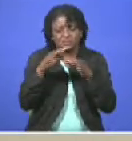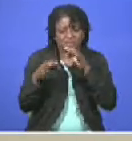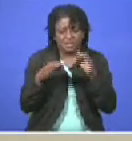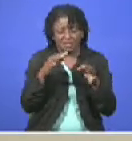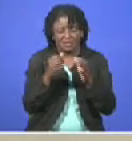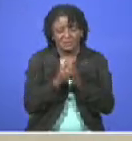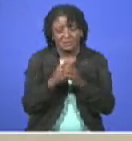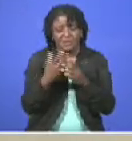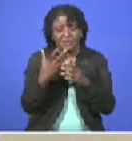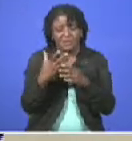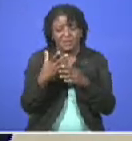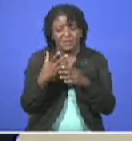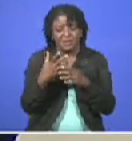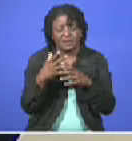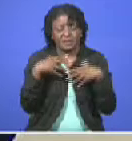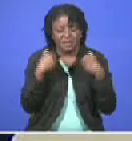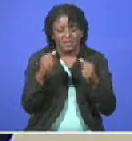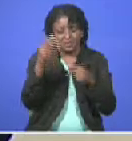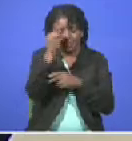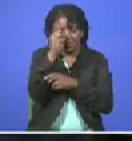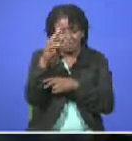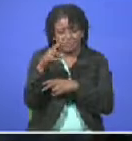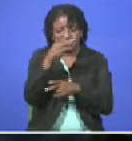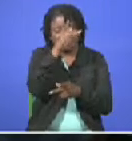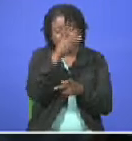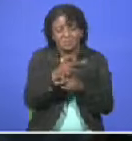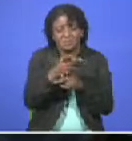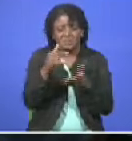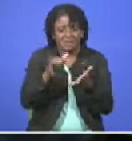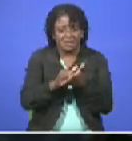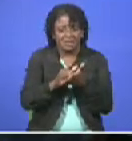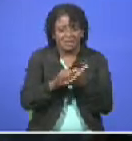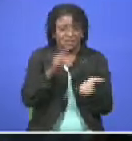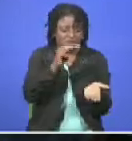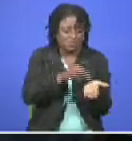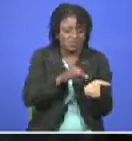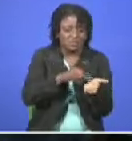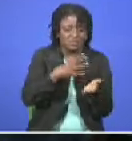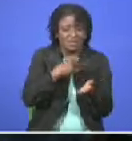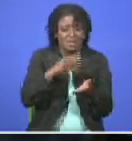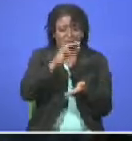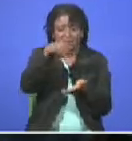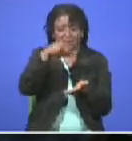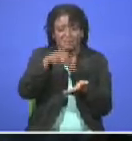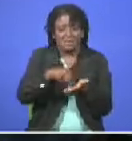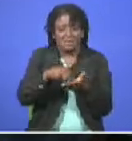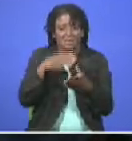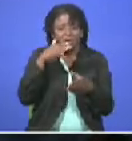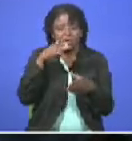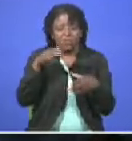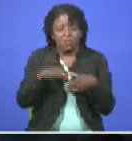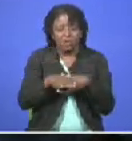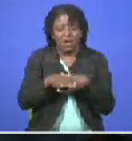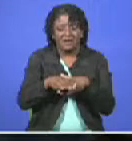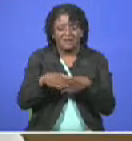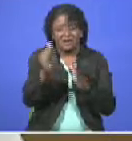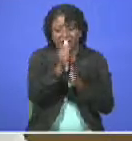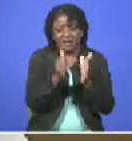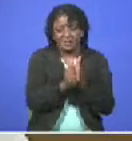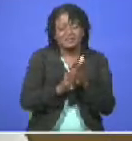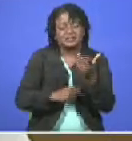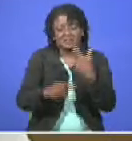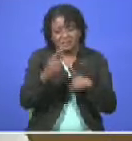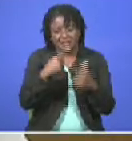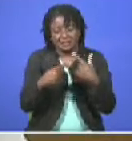Now, the health minister promised that the Nurses and Midwives Act is forthcoming. It's news that Vice President of the Commonwealth Nurses